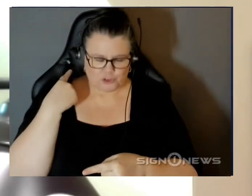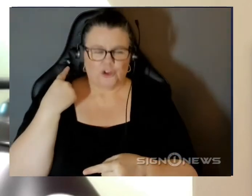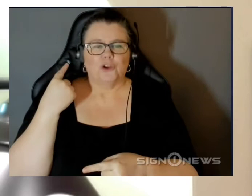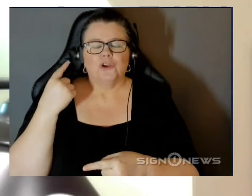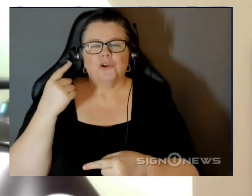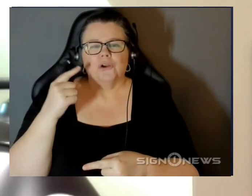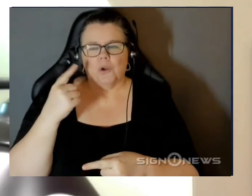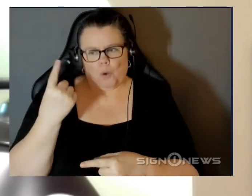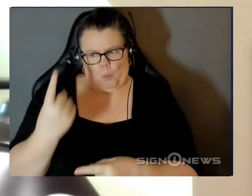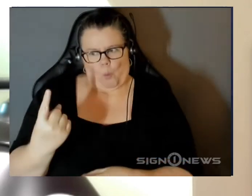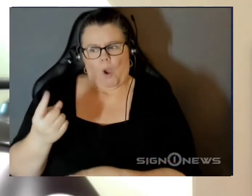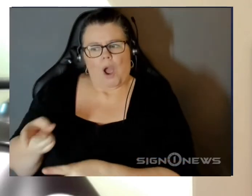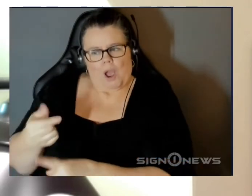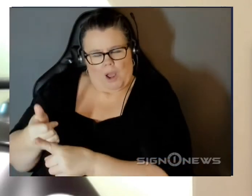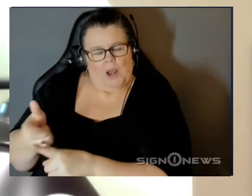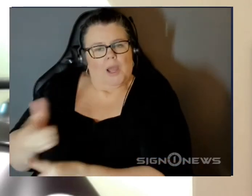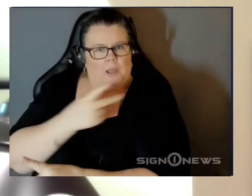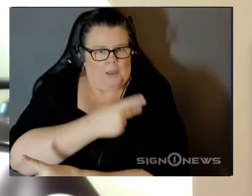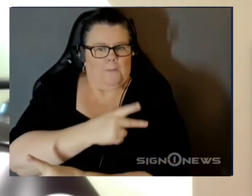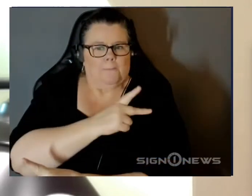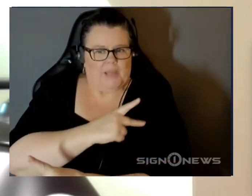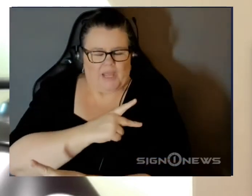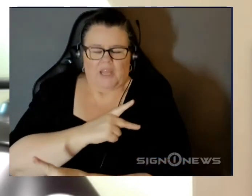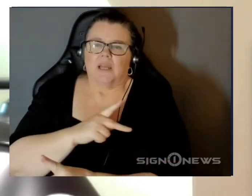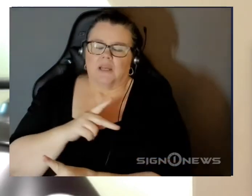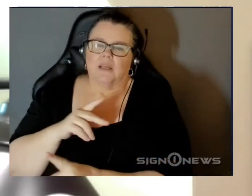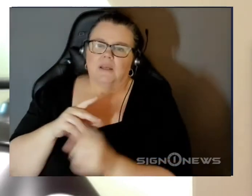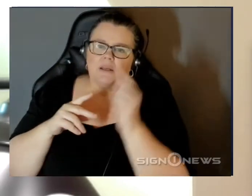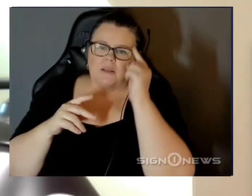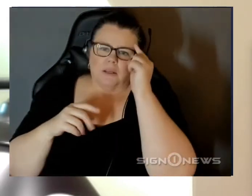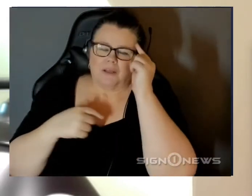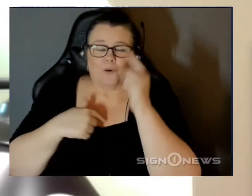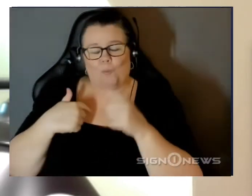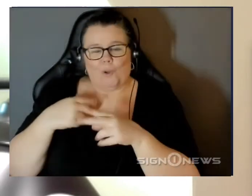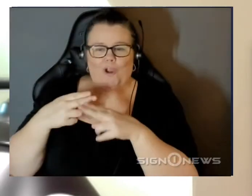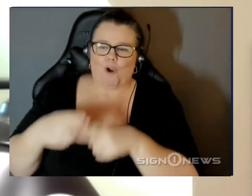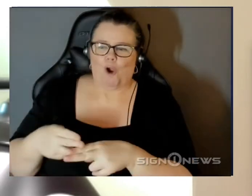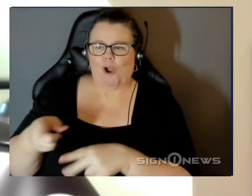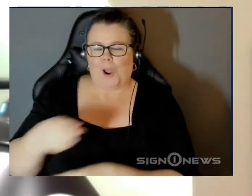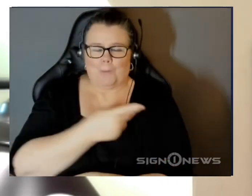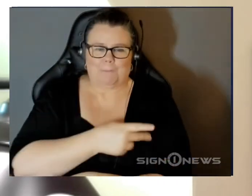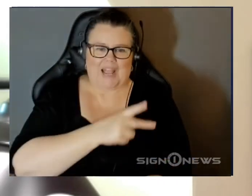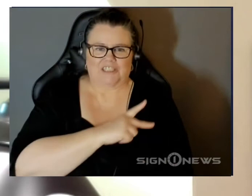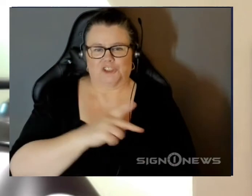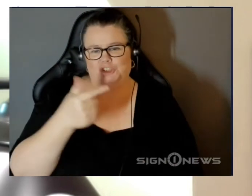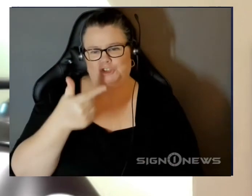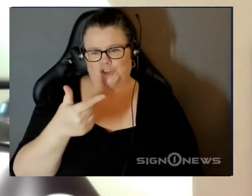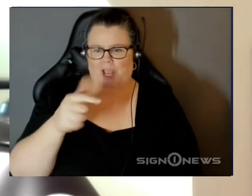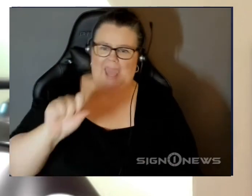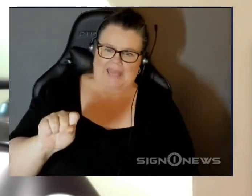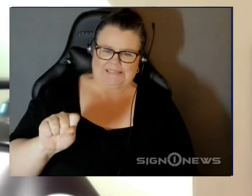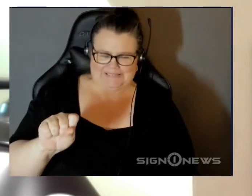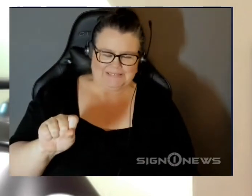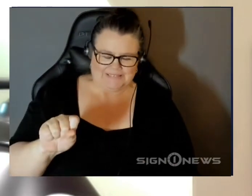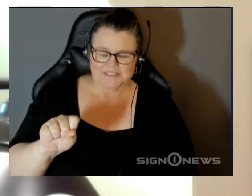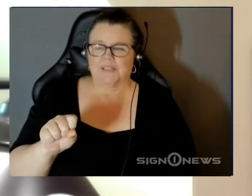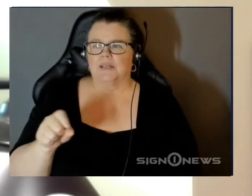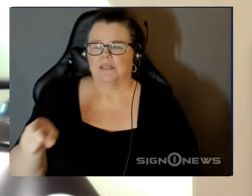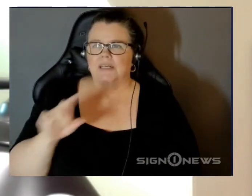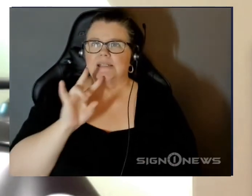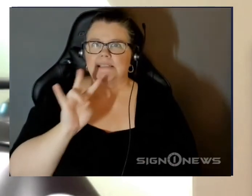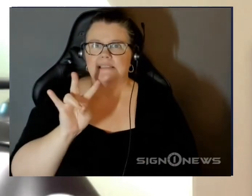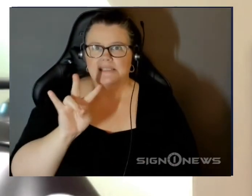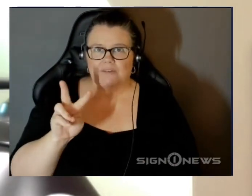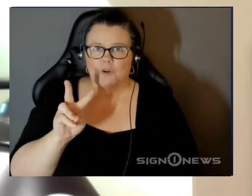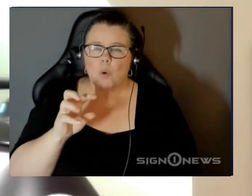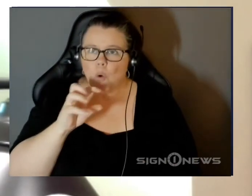a patient whose pseudonym, we used patient GS. She was a 72-year-old woman with aphasia, who she'd